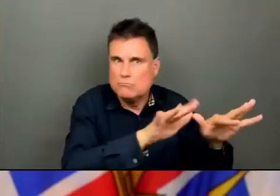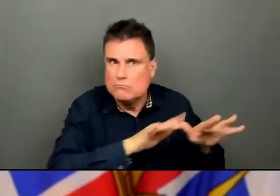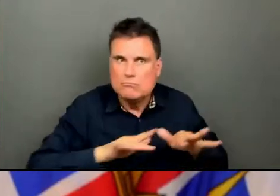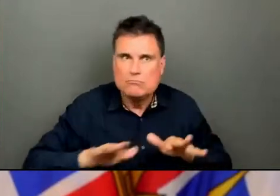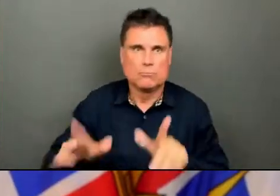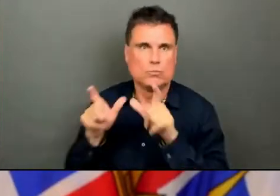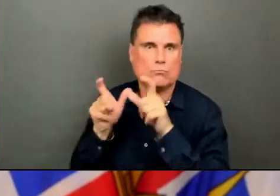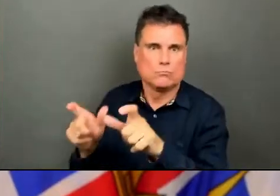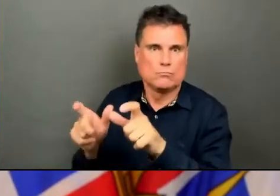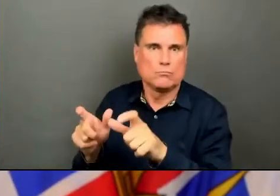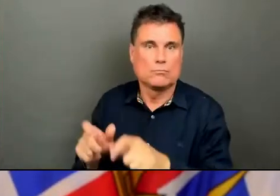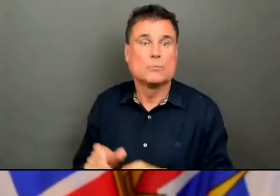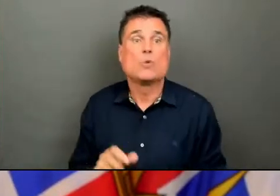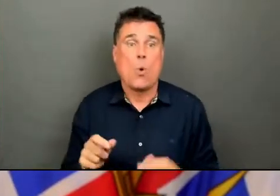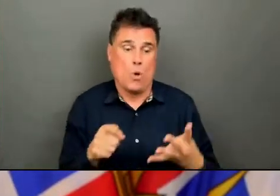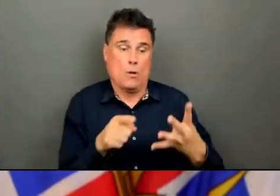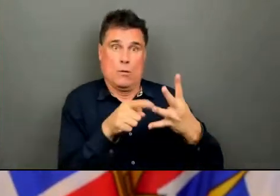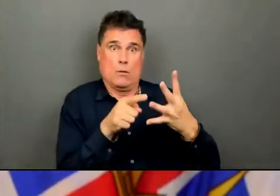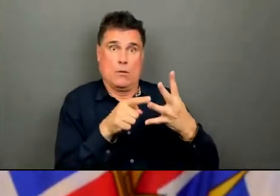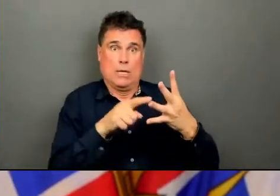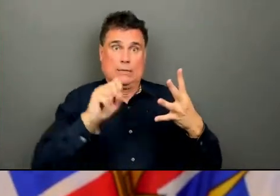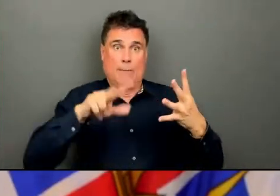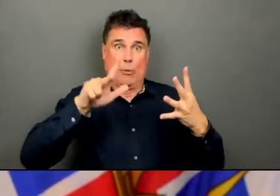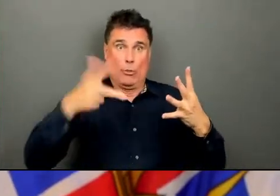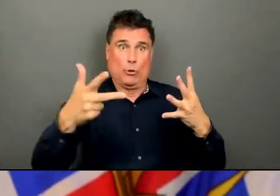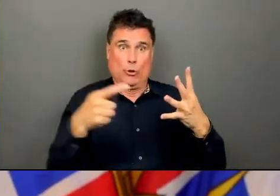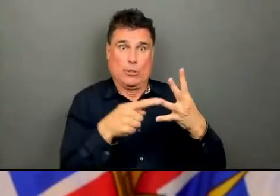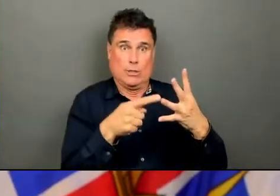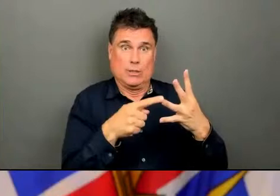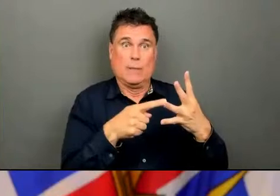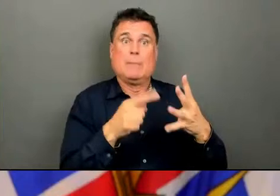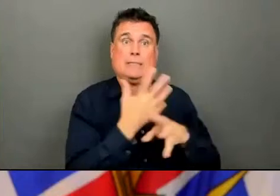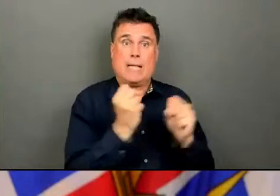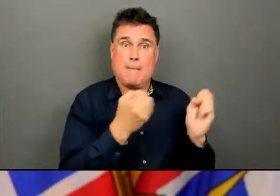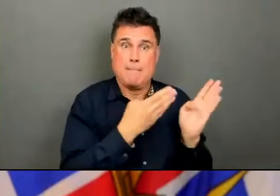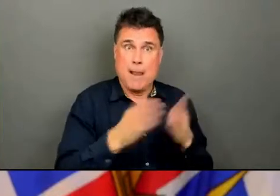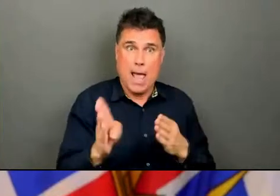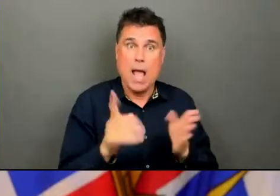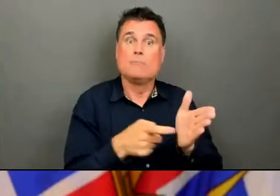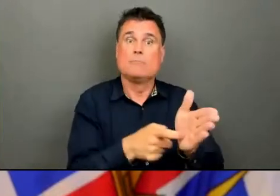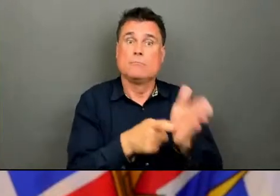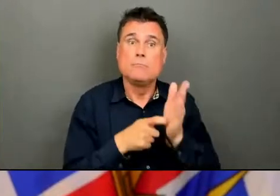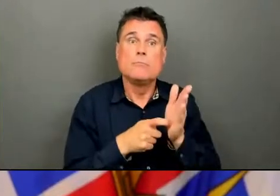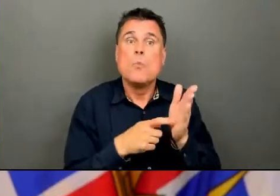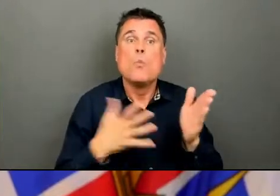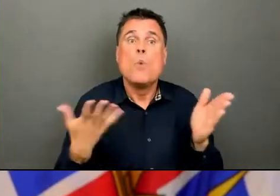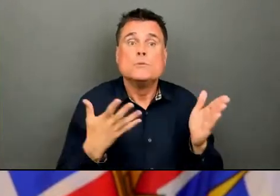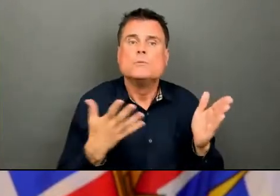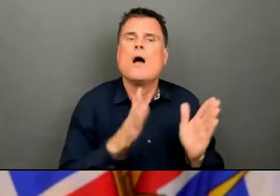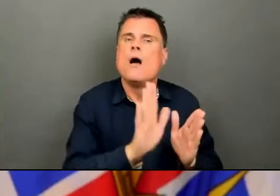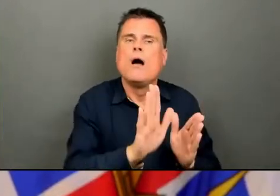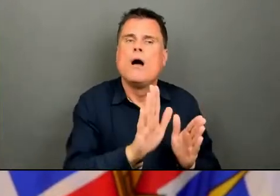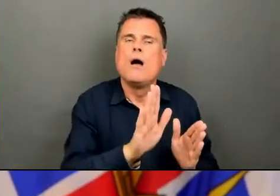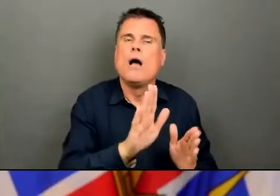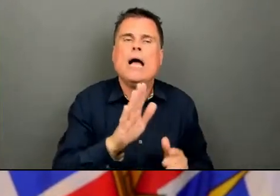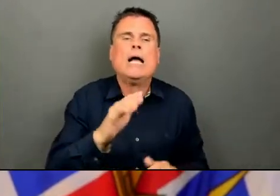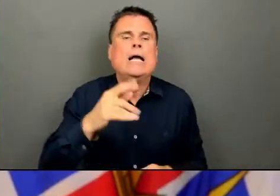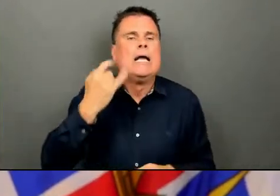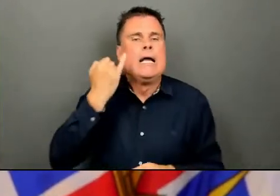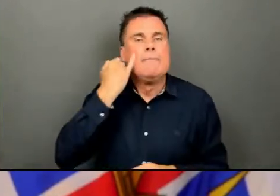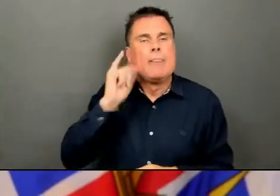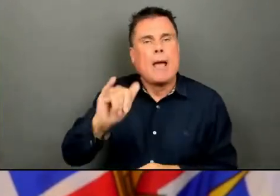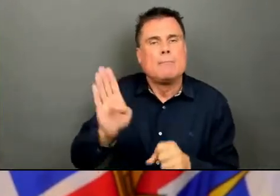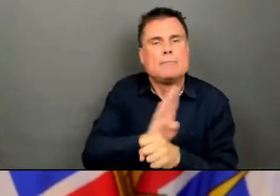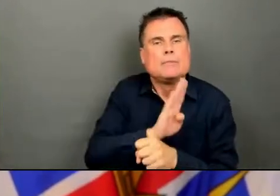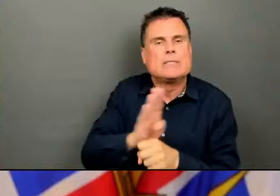be required, except where there is elevated risk. And I do recommend that businesses look at what are the